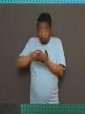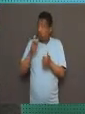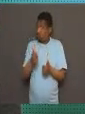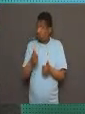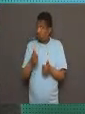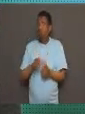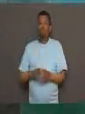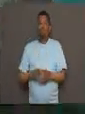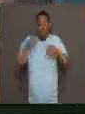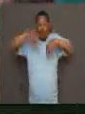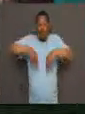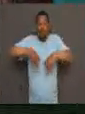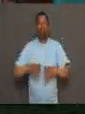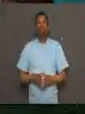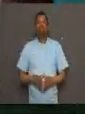of this lesson.